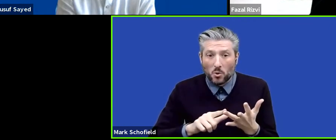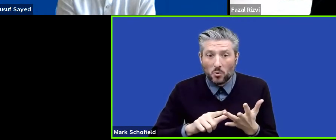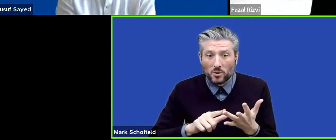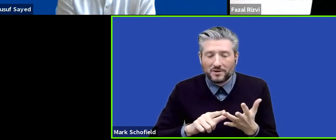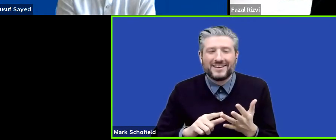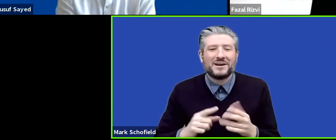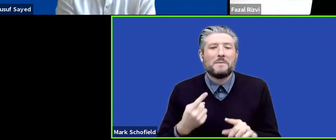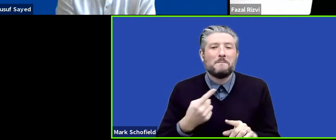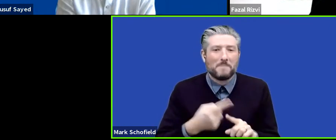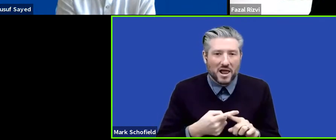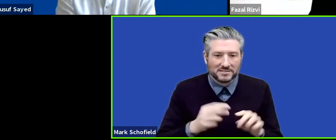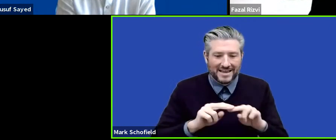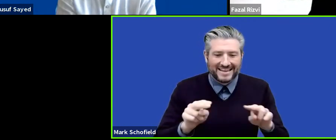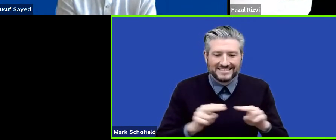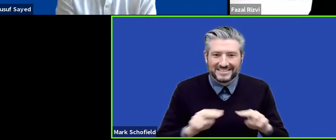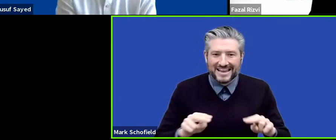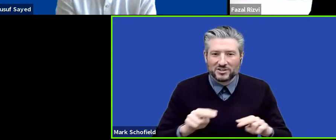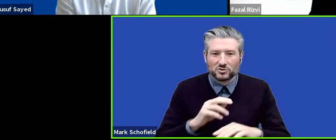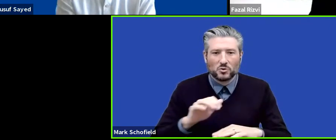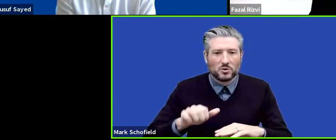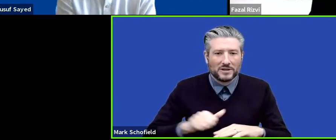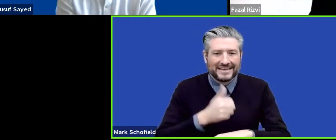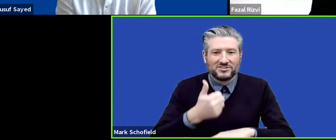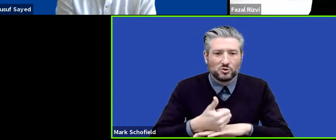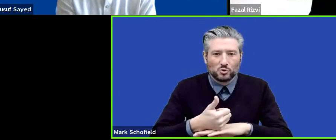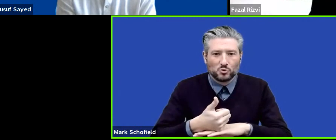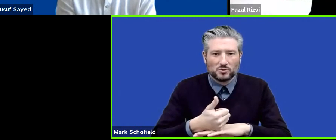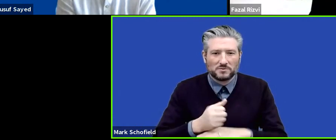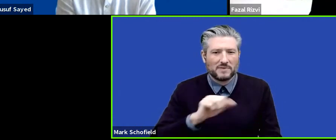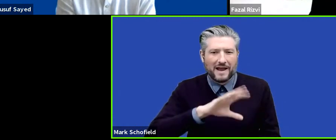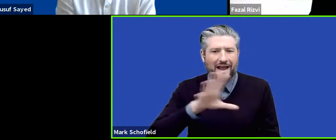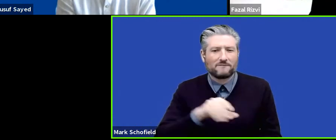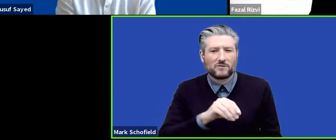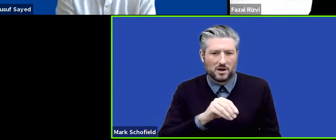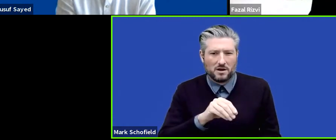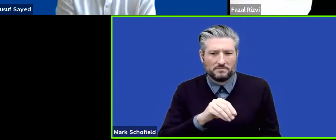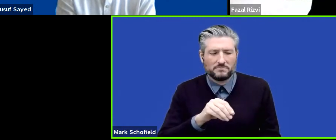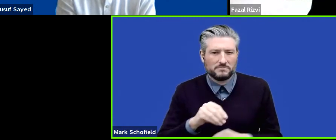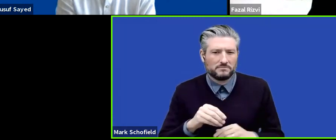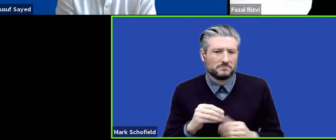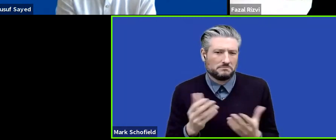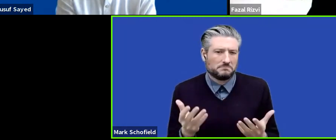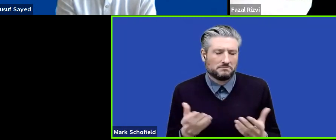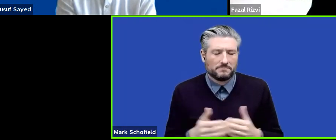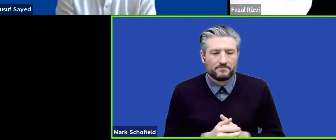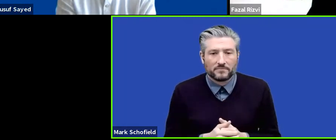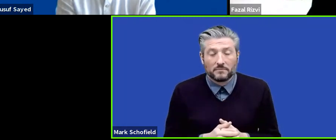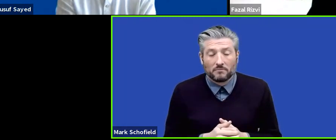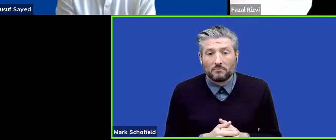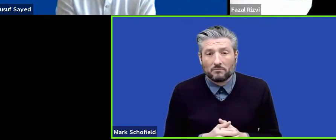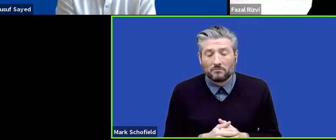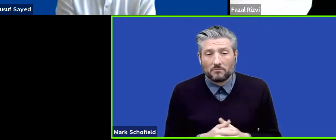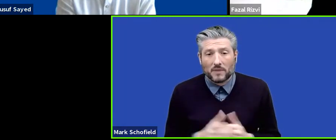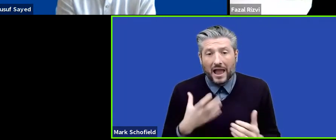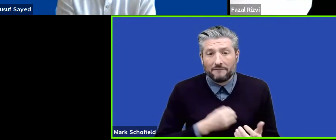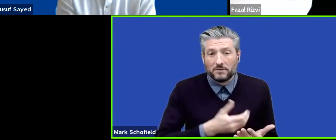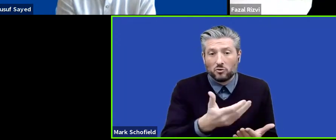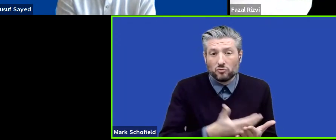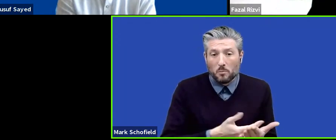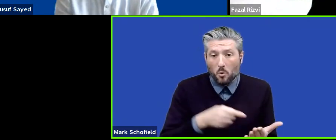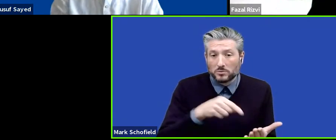for Capacity Building in Africa, on a report on teachers and curriculum as it relates to times